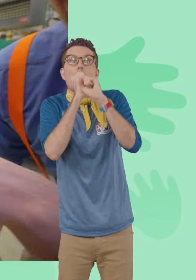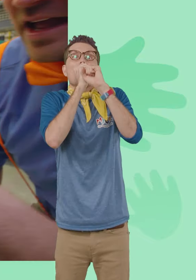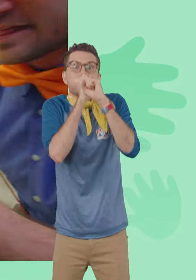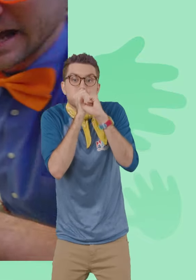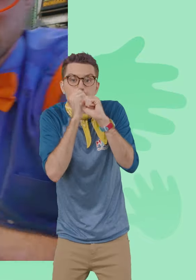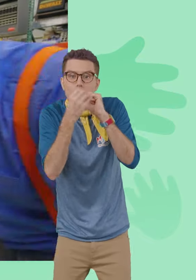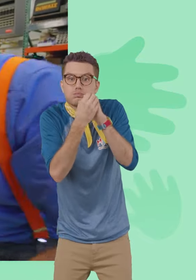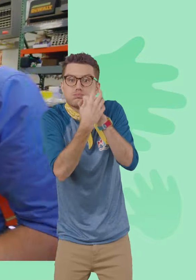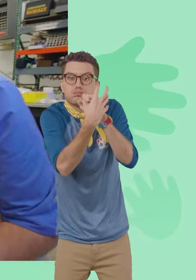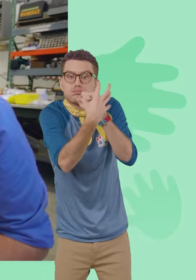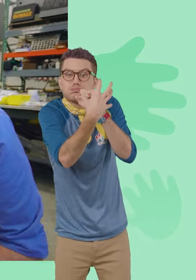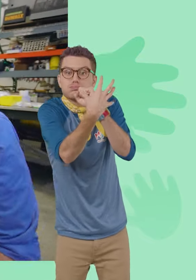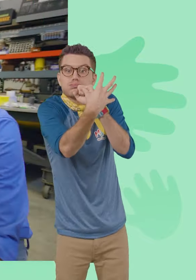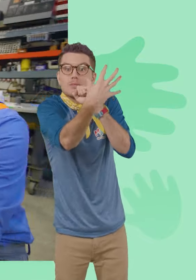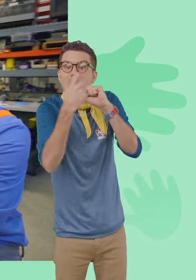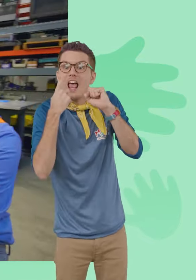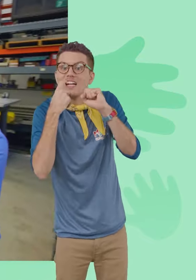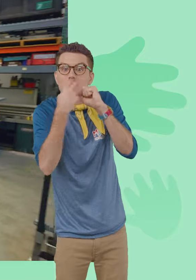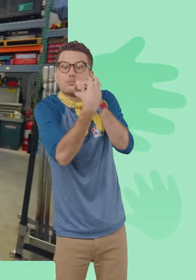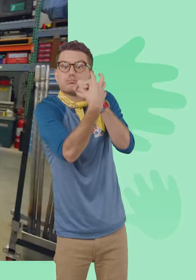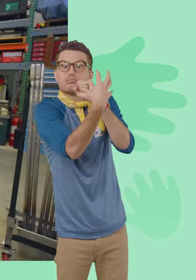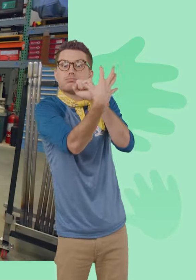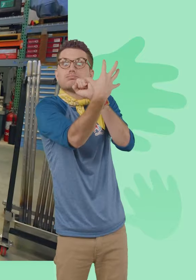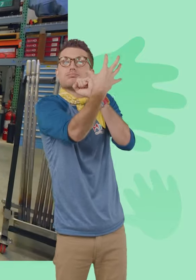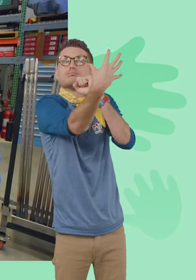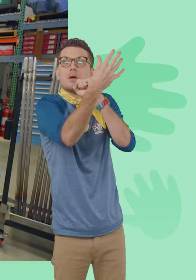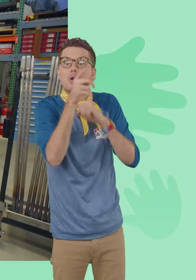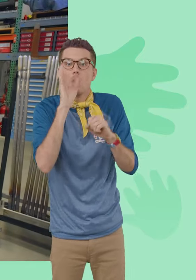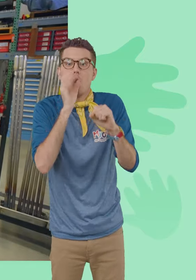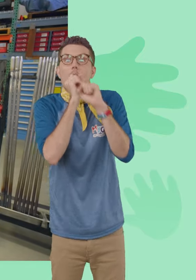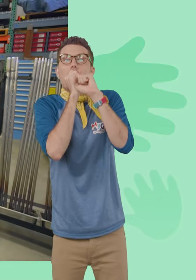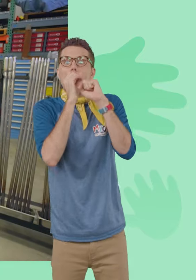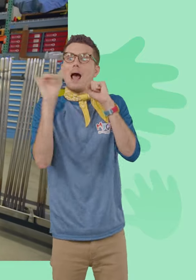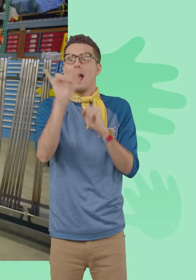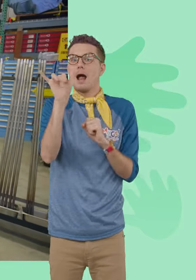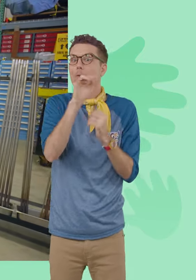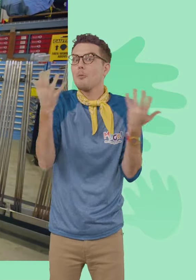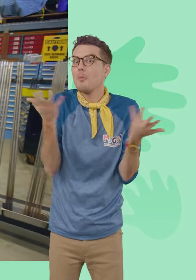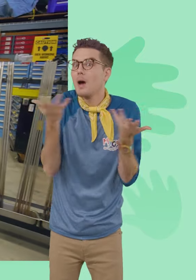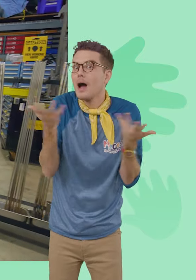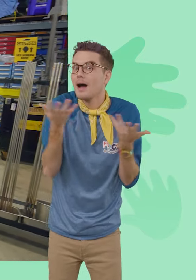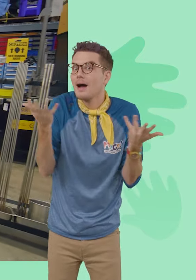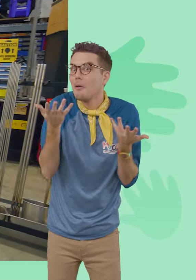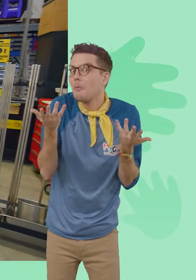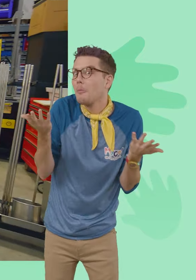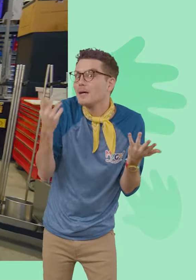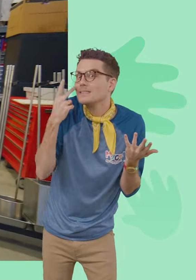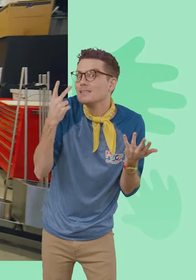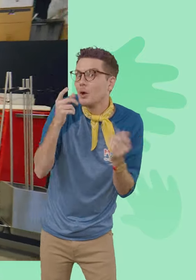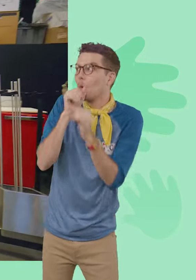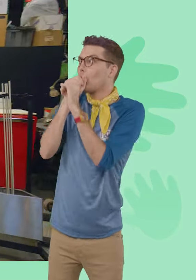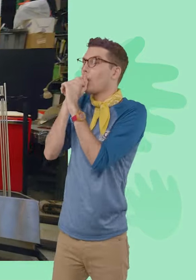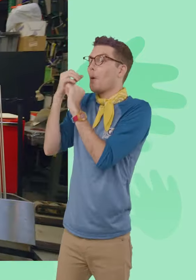Yeah, that's where the glass blower blows into this pipe. And on the other end, that's where the